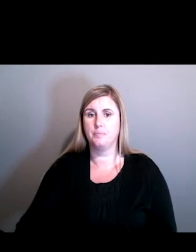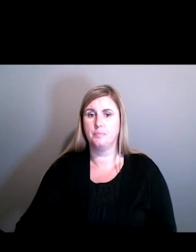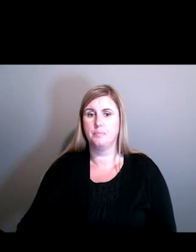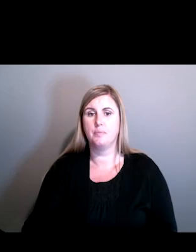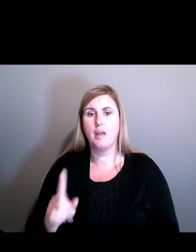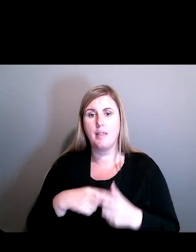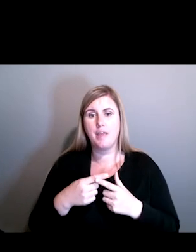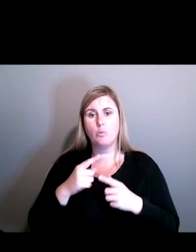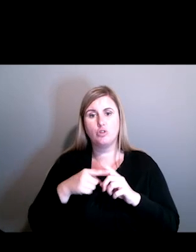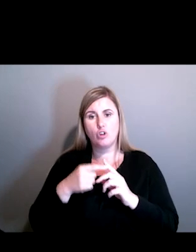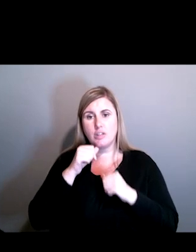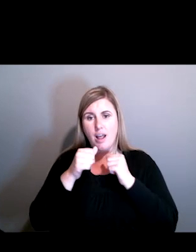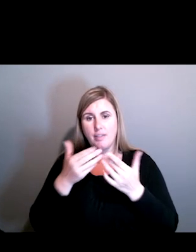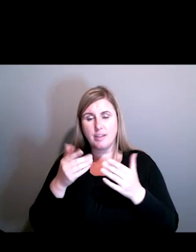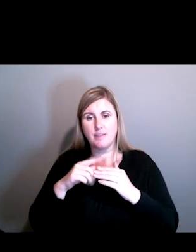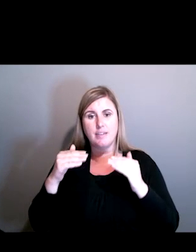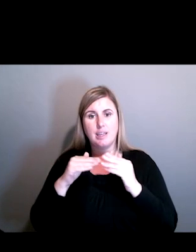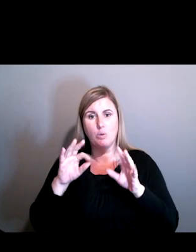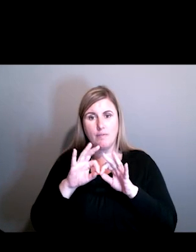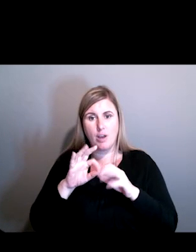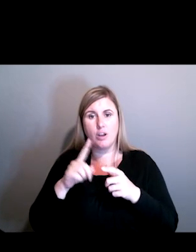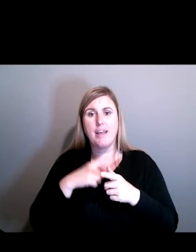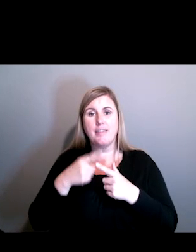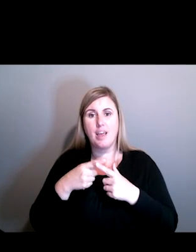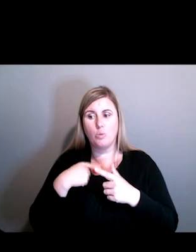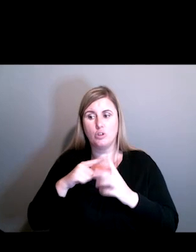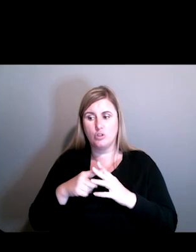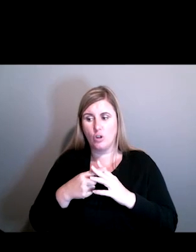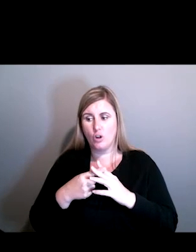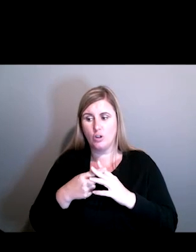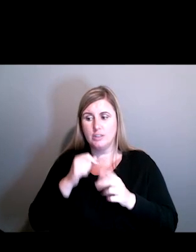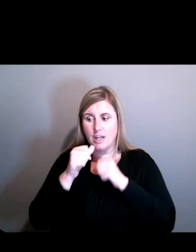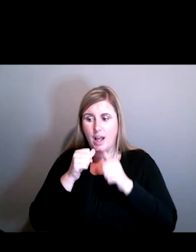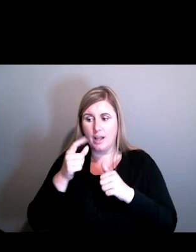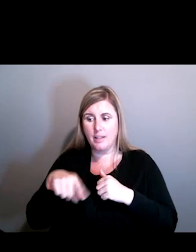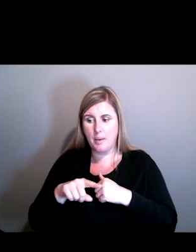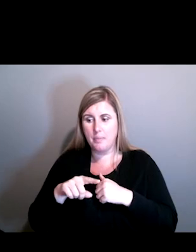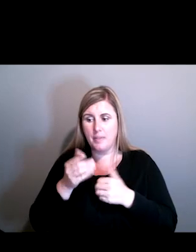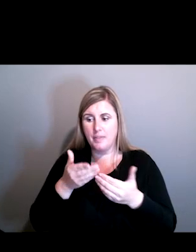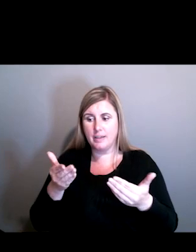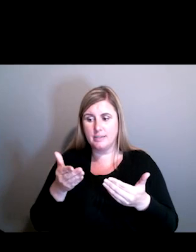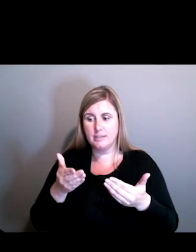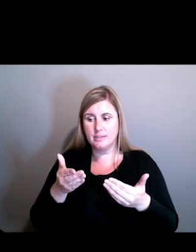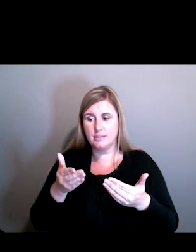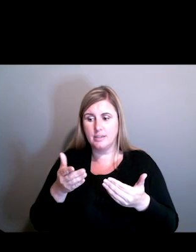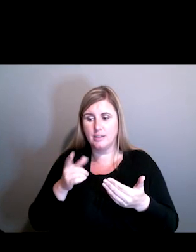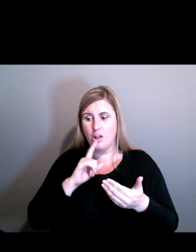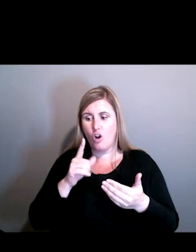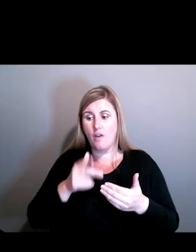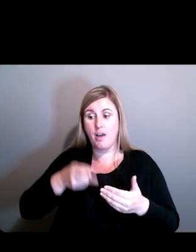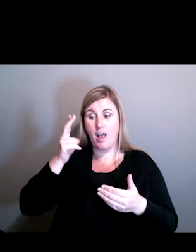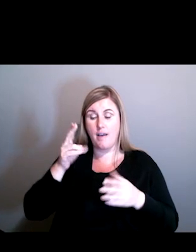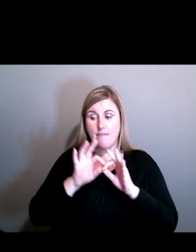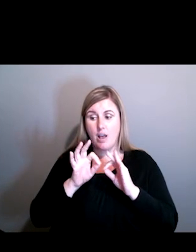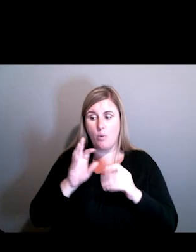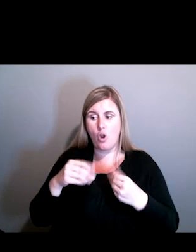start denying them things of equal value. And then we start denying them things that are of higher value and offer